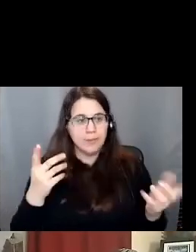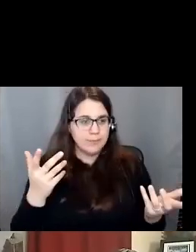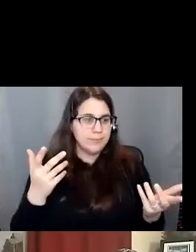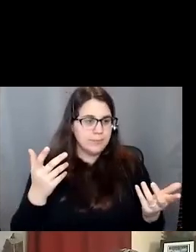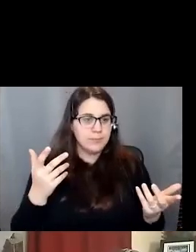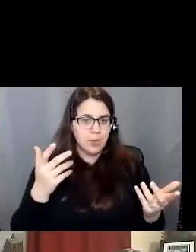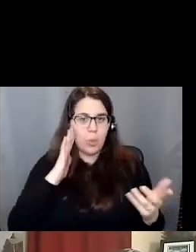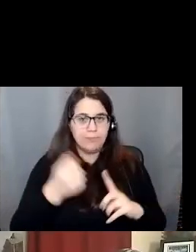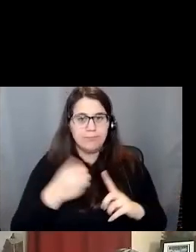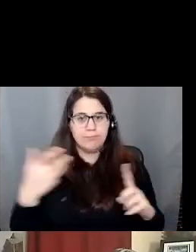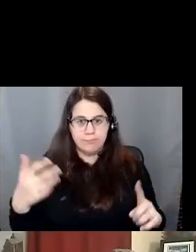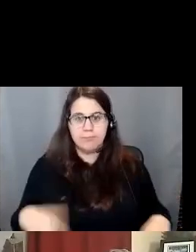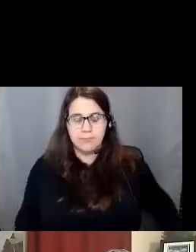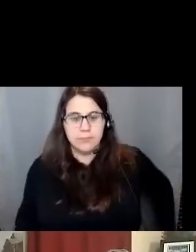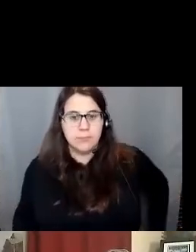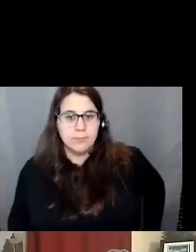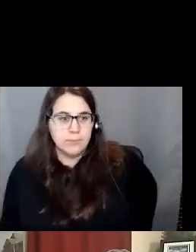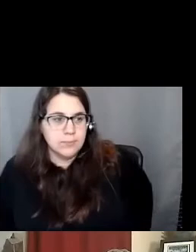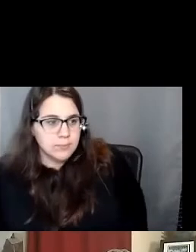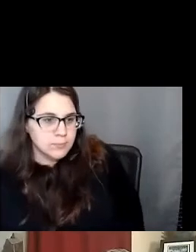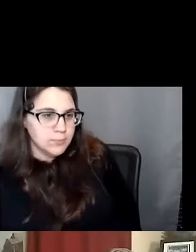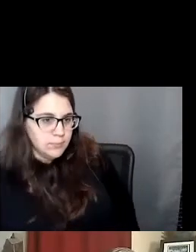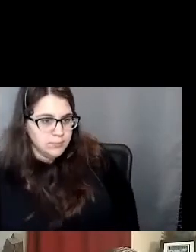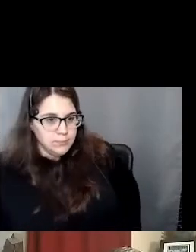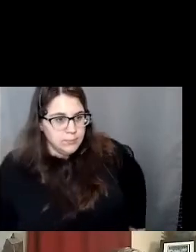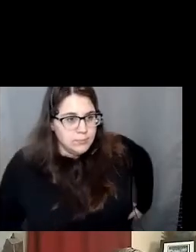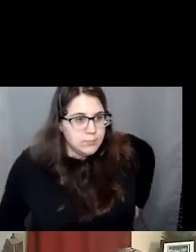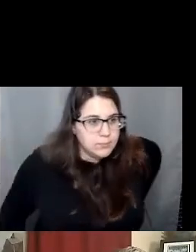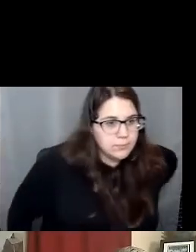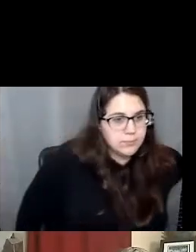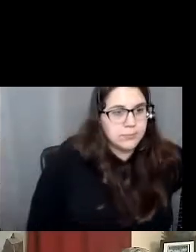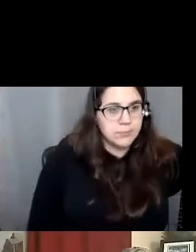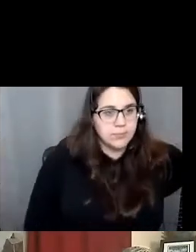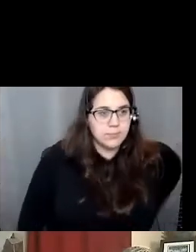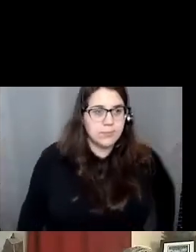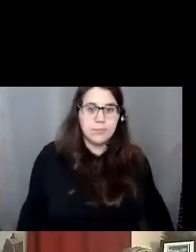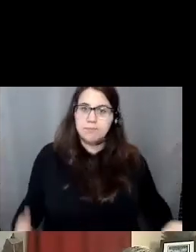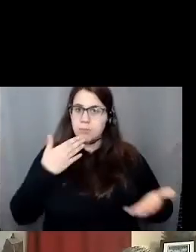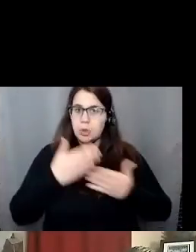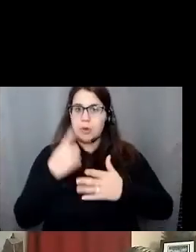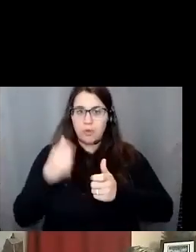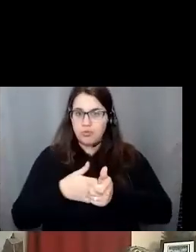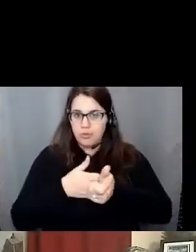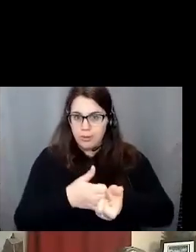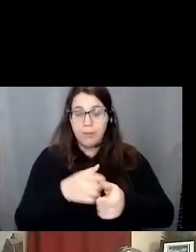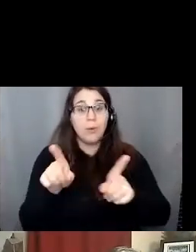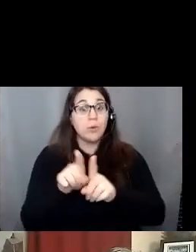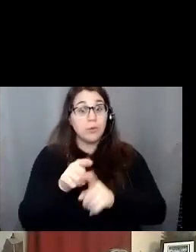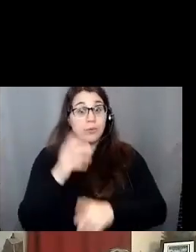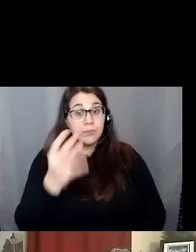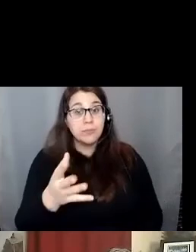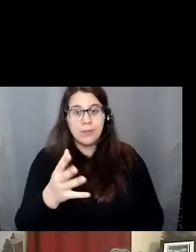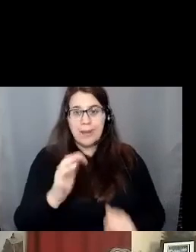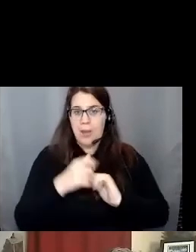more detail about that. So very good tracking. And by the way, similar to how you would in a normal